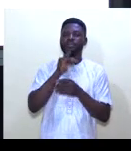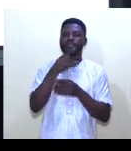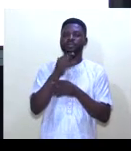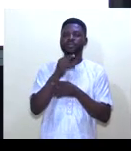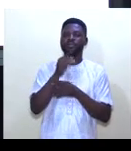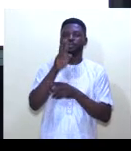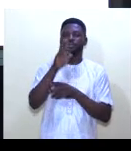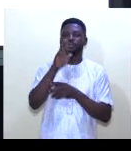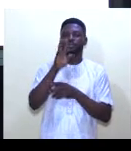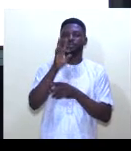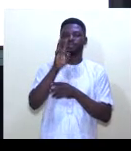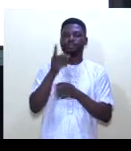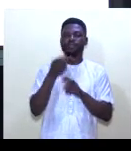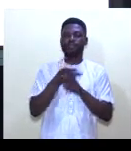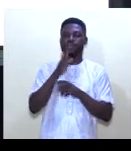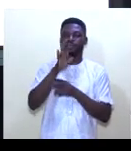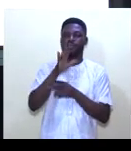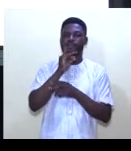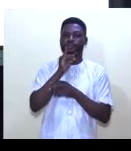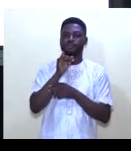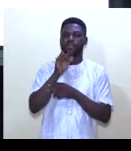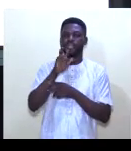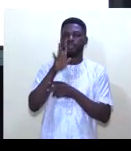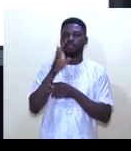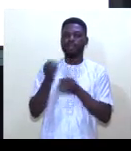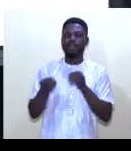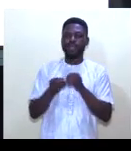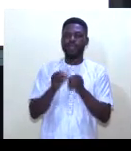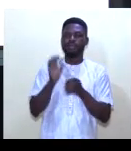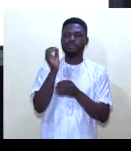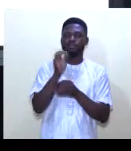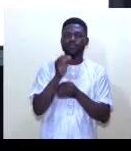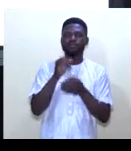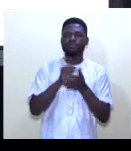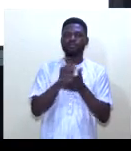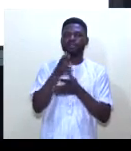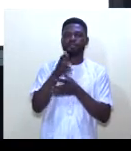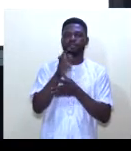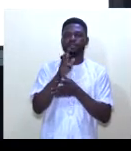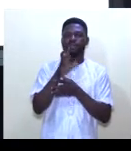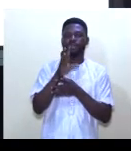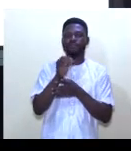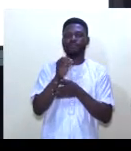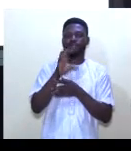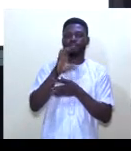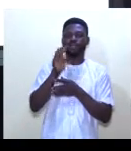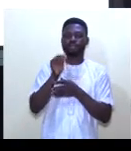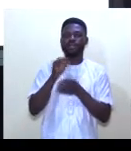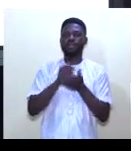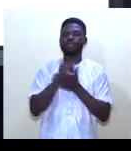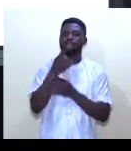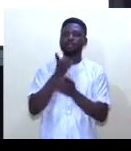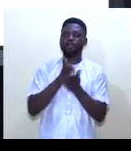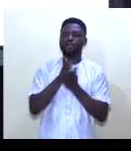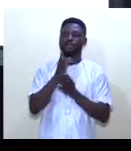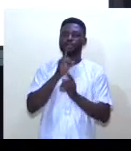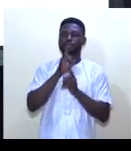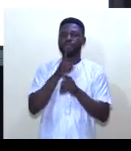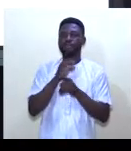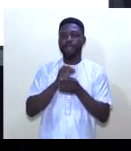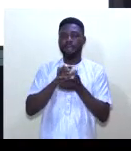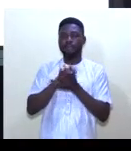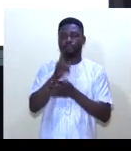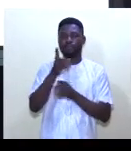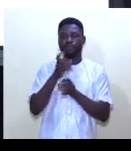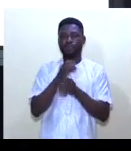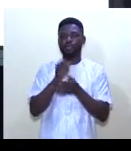distance. 7 times 5 is 35. Add that 0 to it. You have 350 centimeters. That is the correct answer.